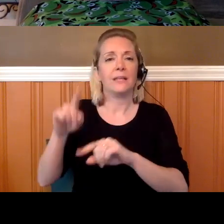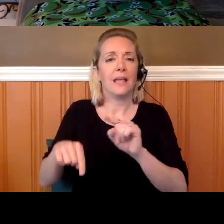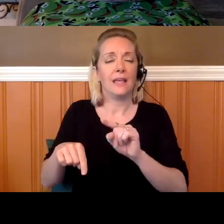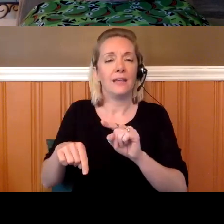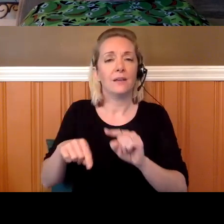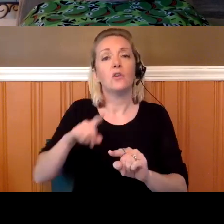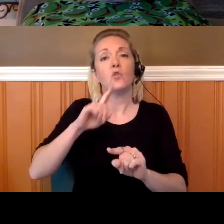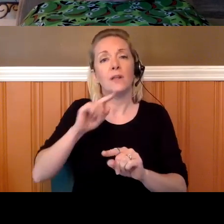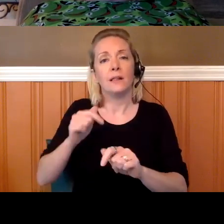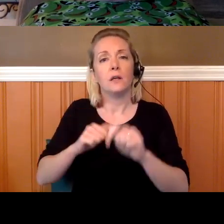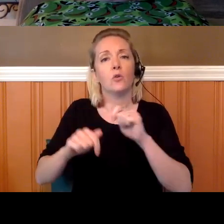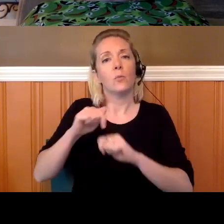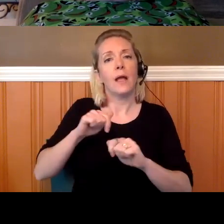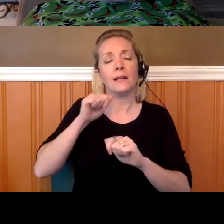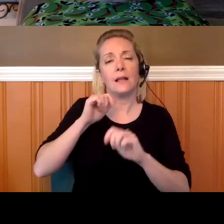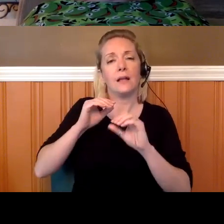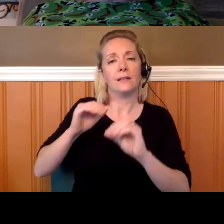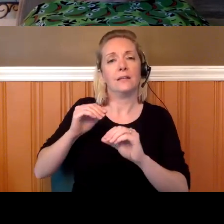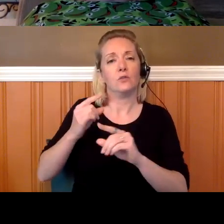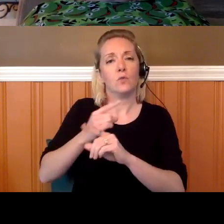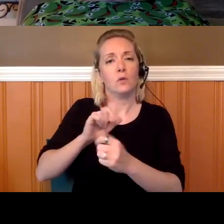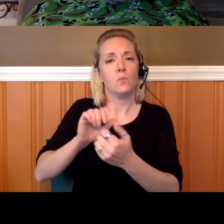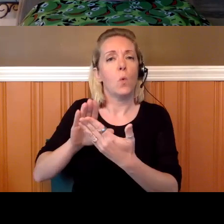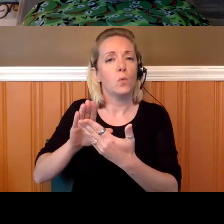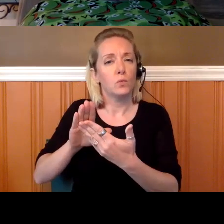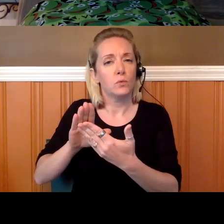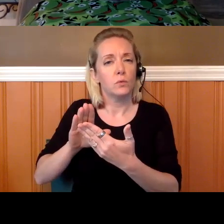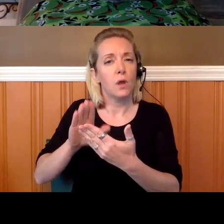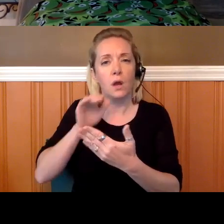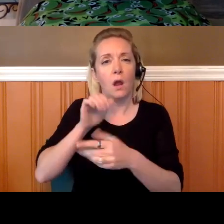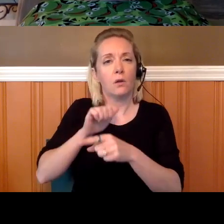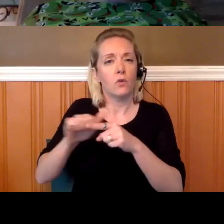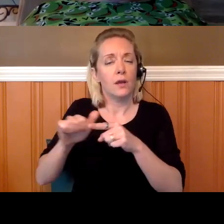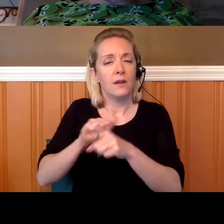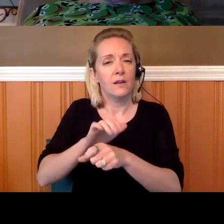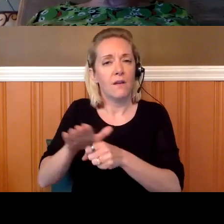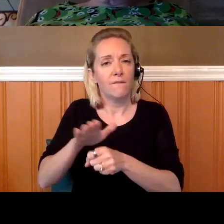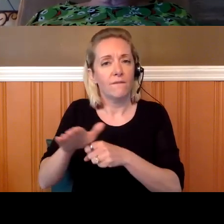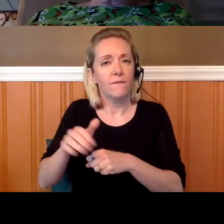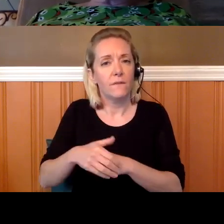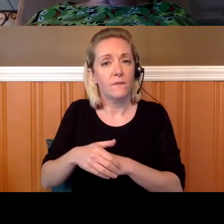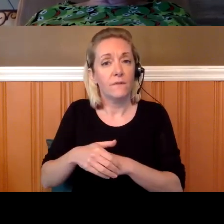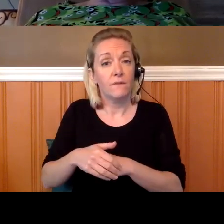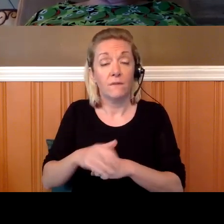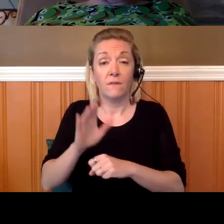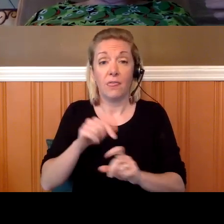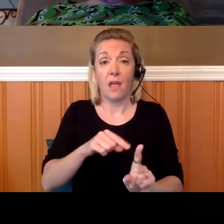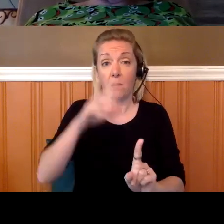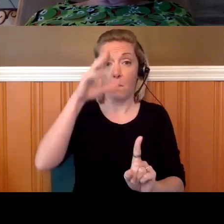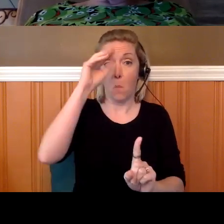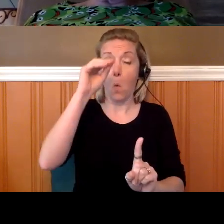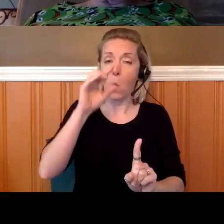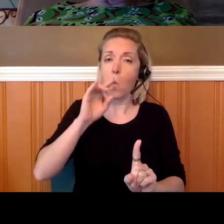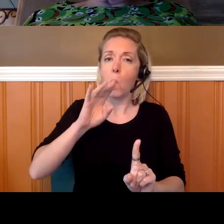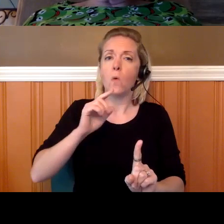to begin with. So, I mean, Foley's pretty impaired,